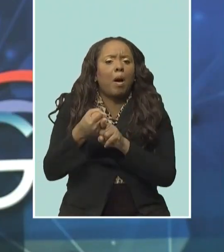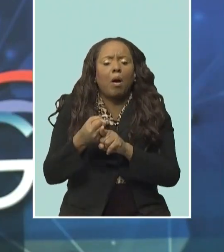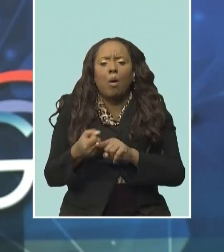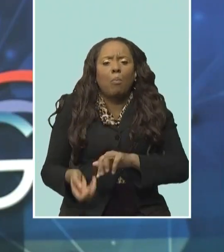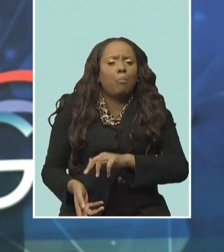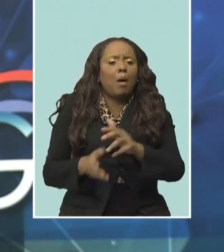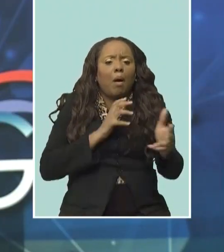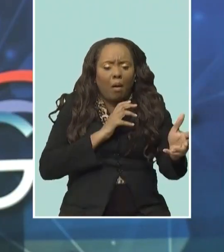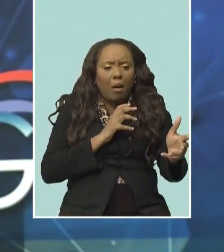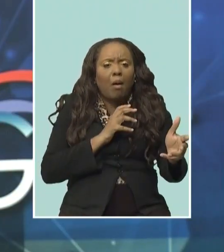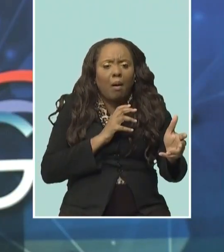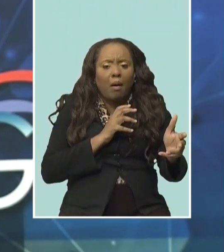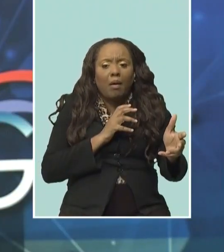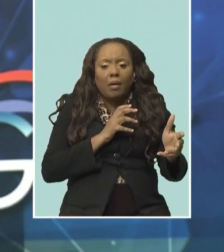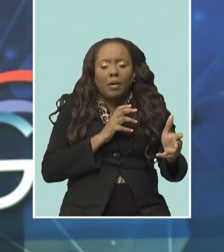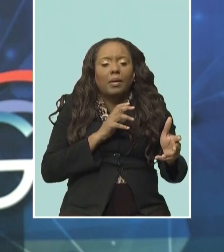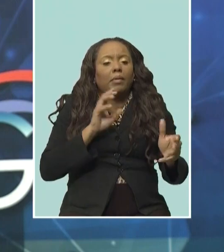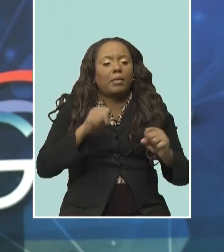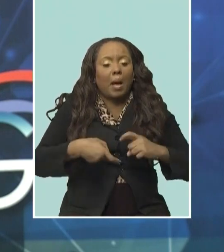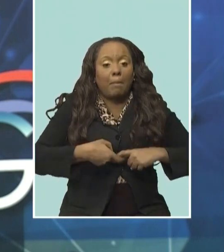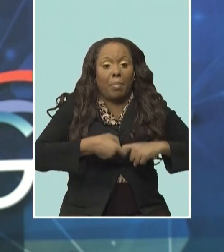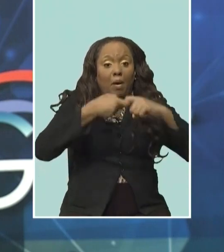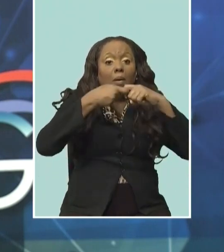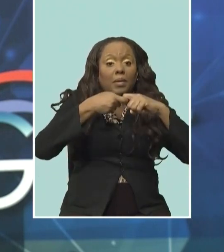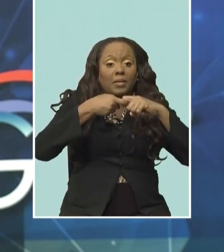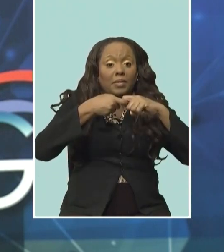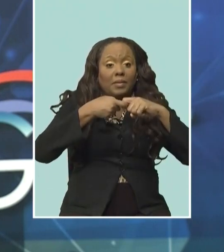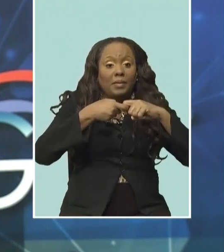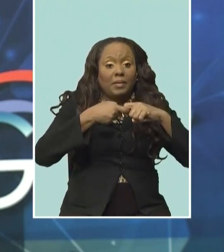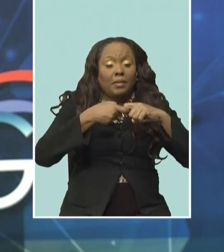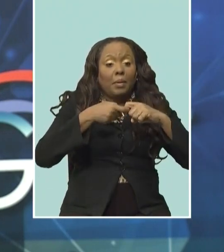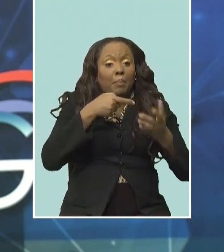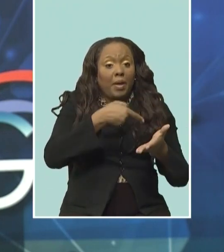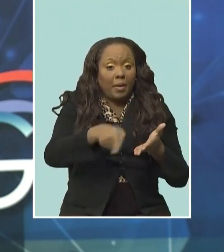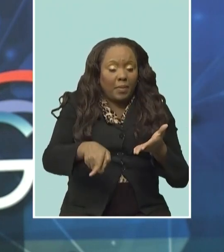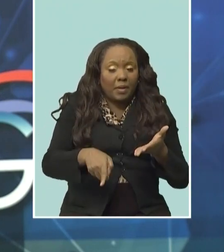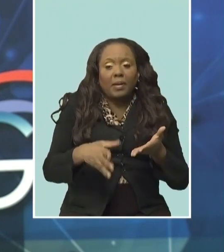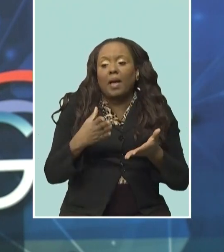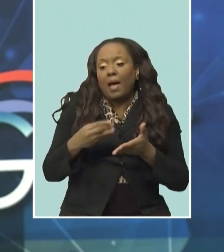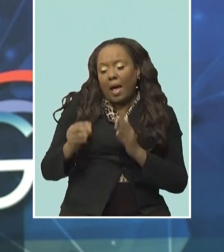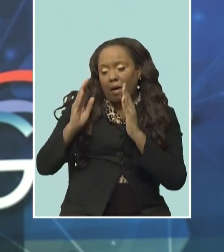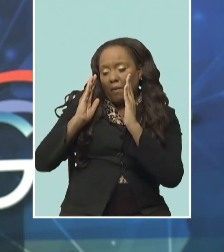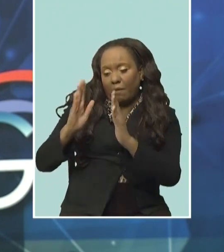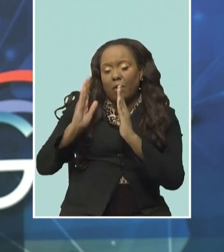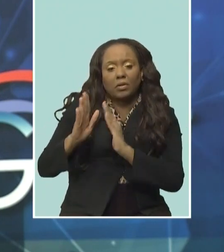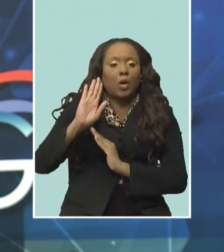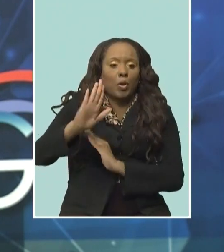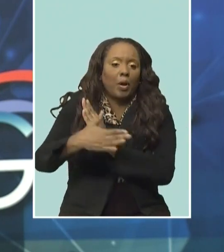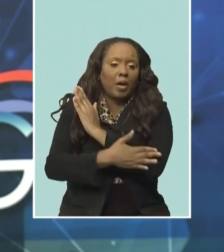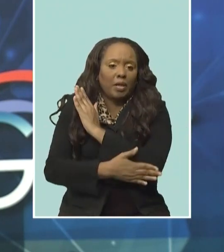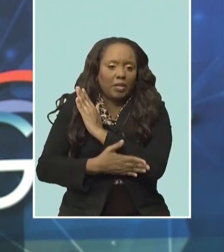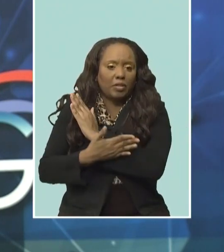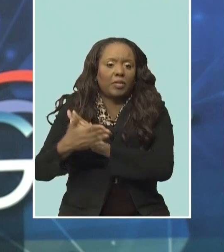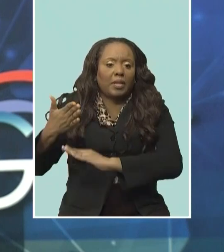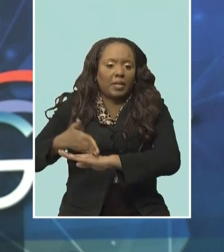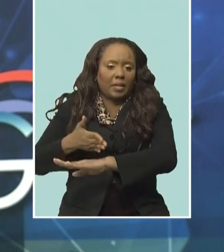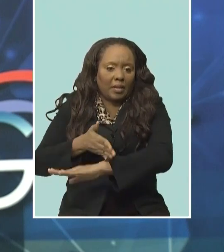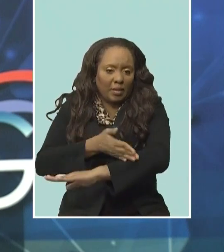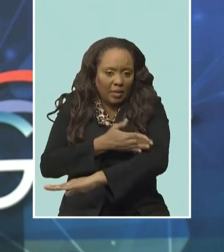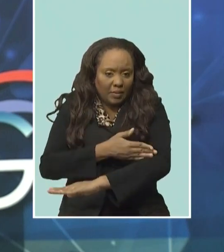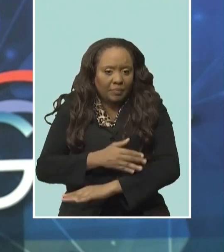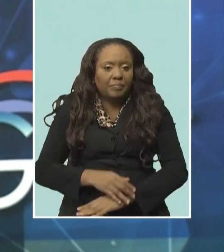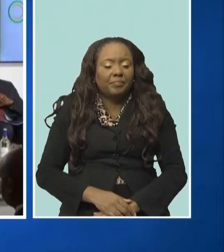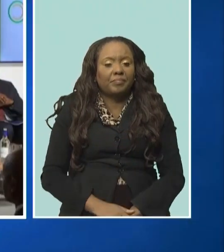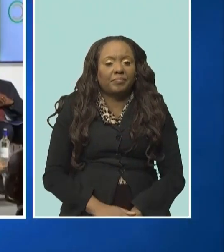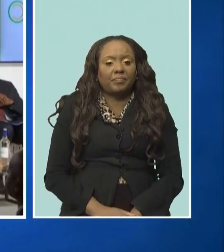a middle-income developing country, faces the reality of a gross domestic product being set back by one crisis. This picture